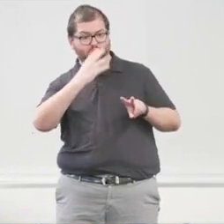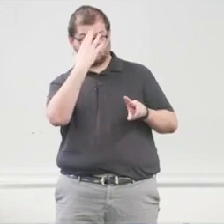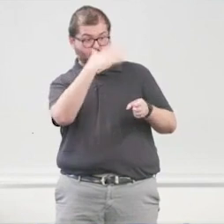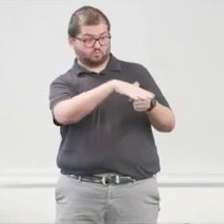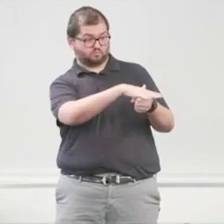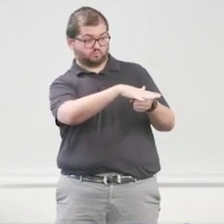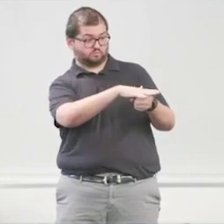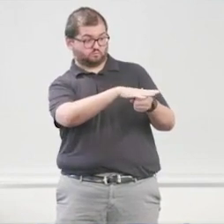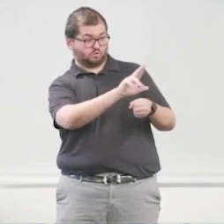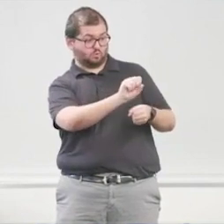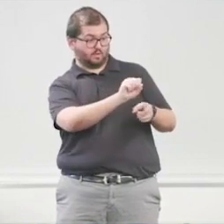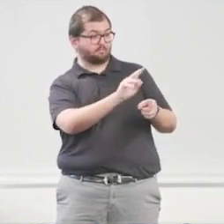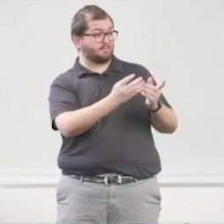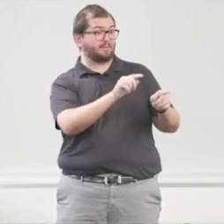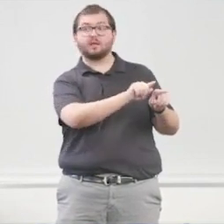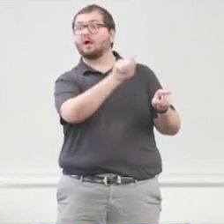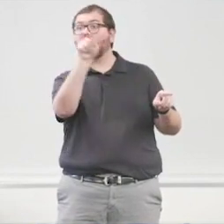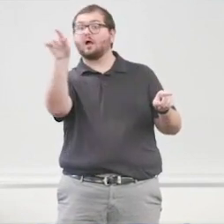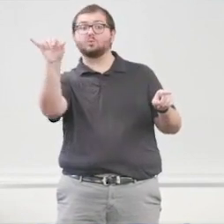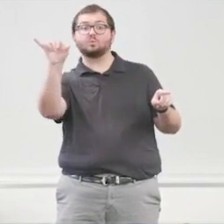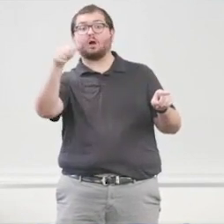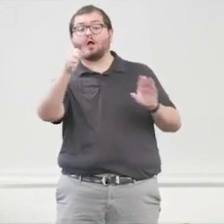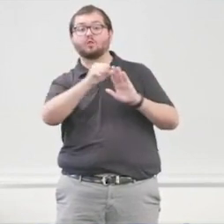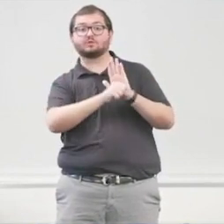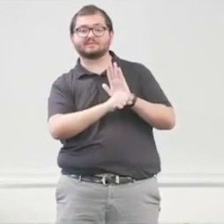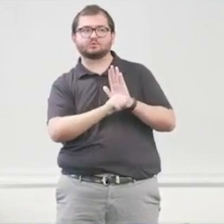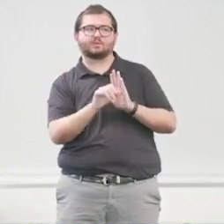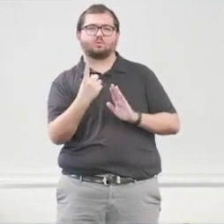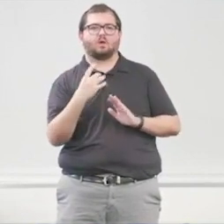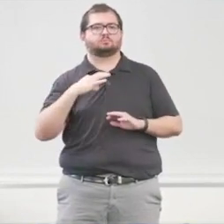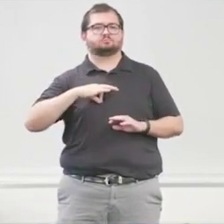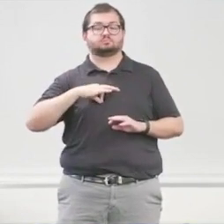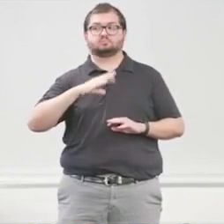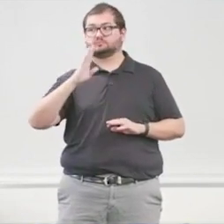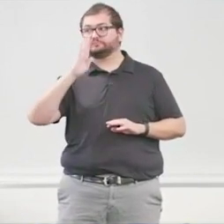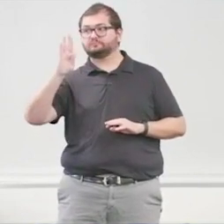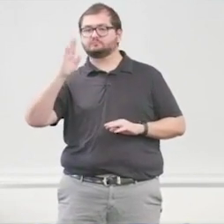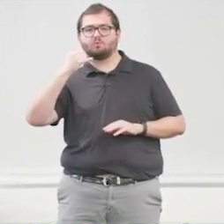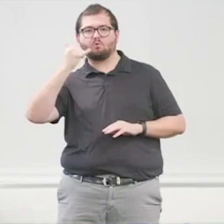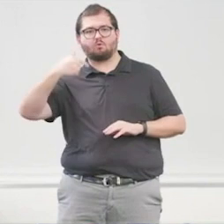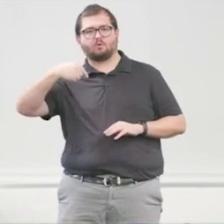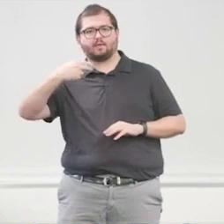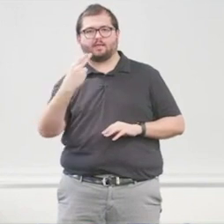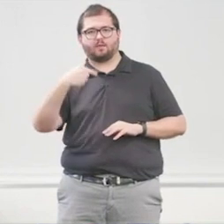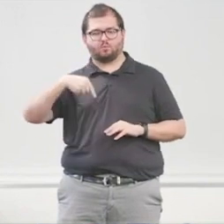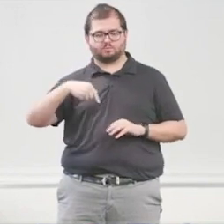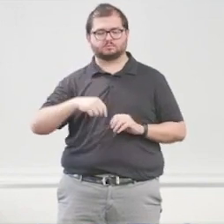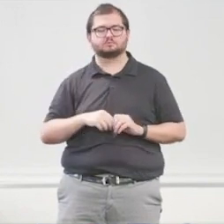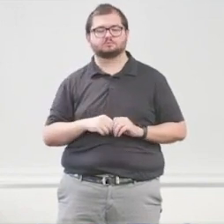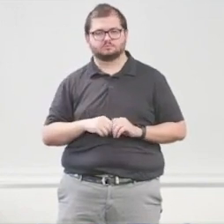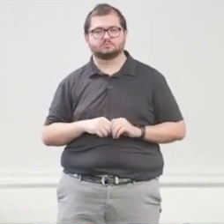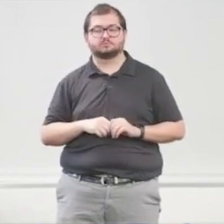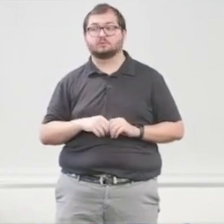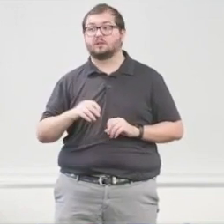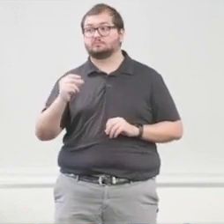country that may be happening somewhere else. So that's the one bonus of pushing it through our headquarters. And then that gets immediately